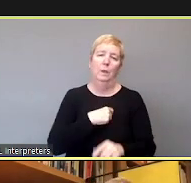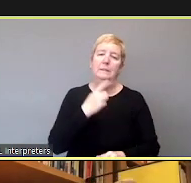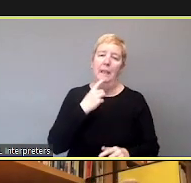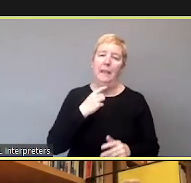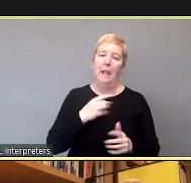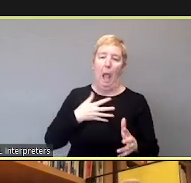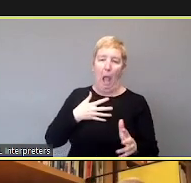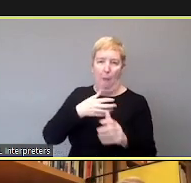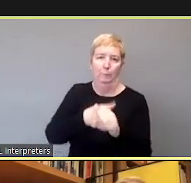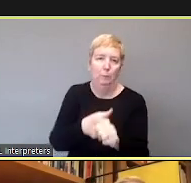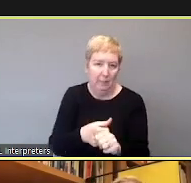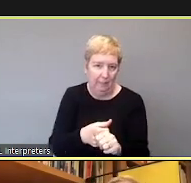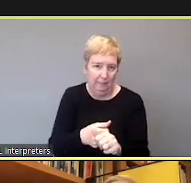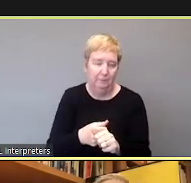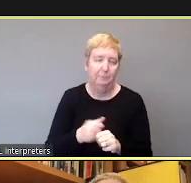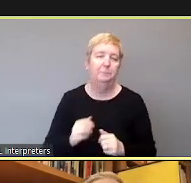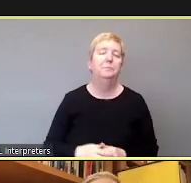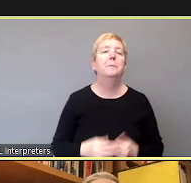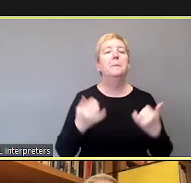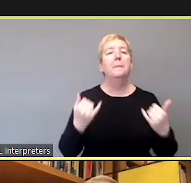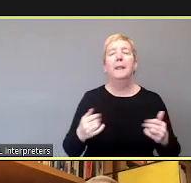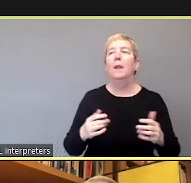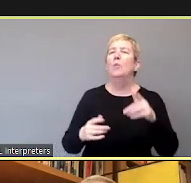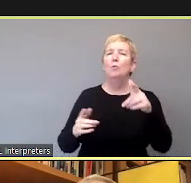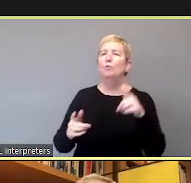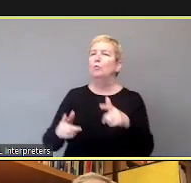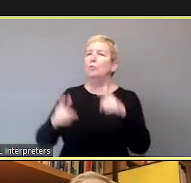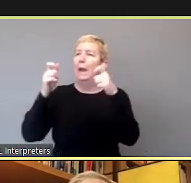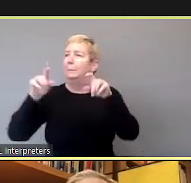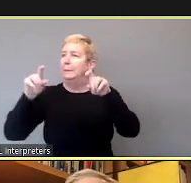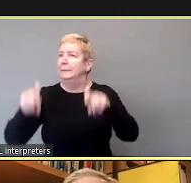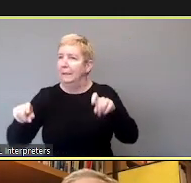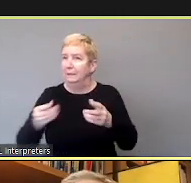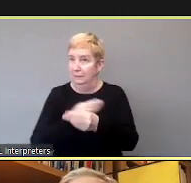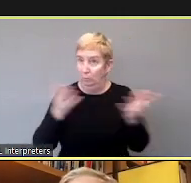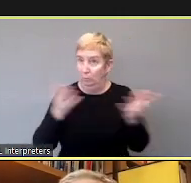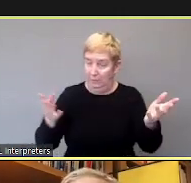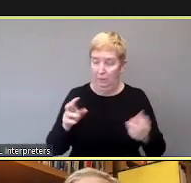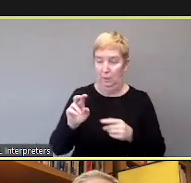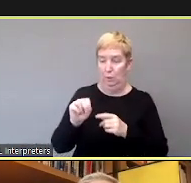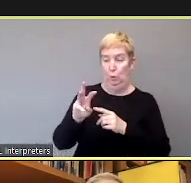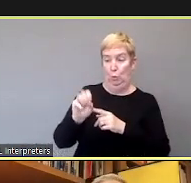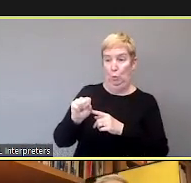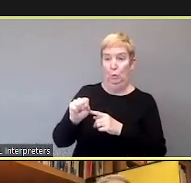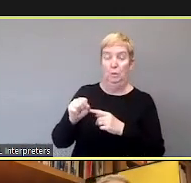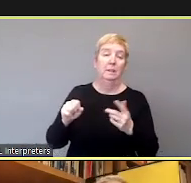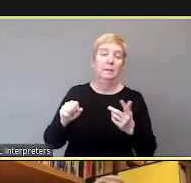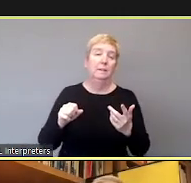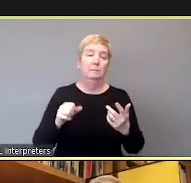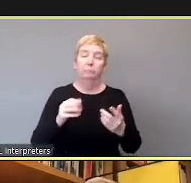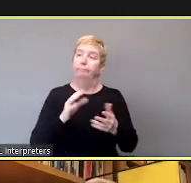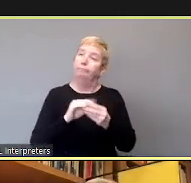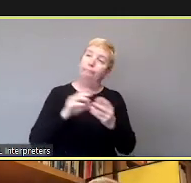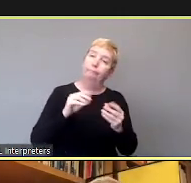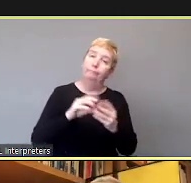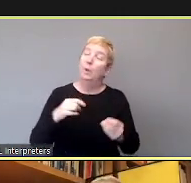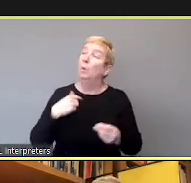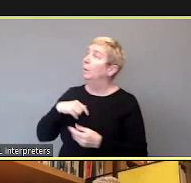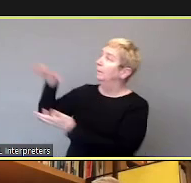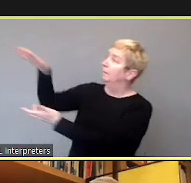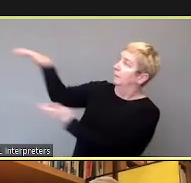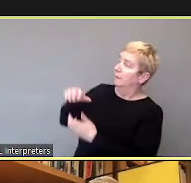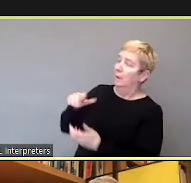Rapid test distributions in the news. As of today, we've ordered 3 million rapid tests for New